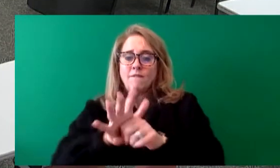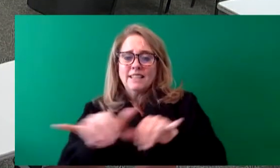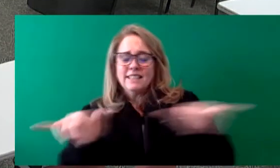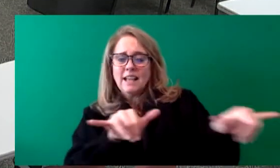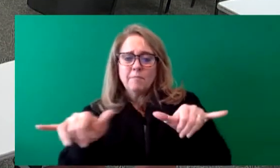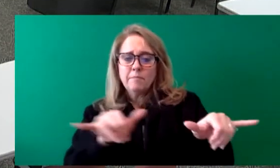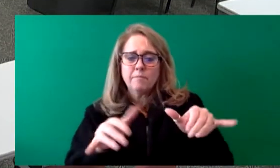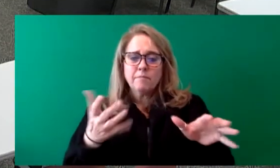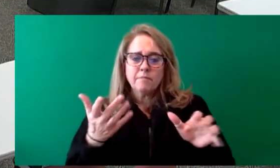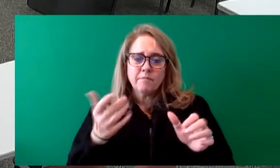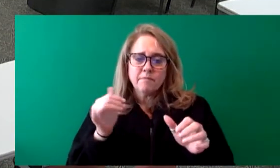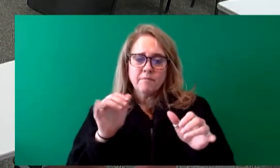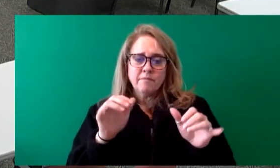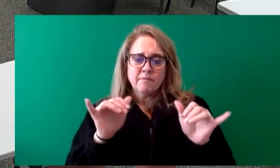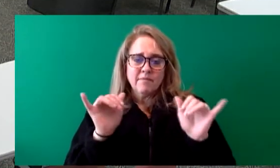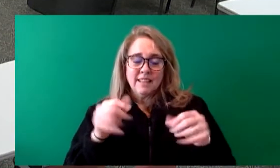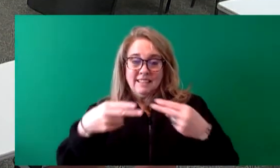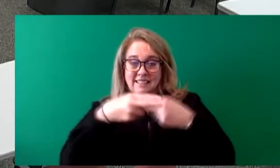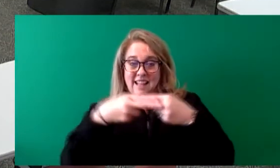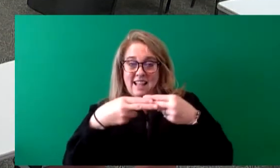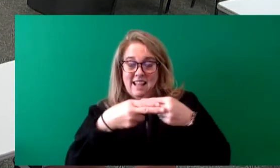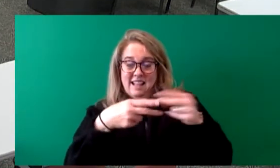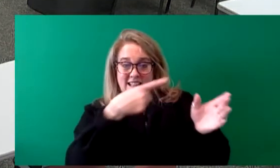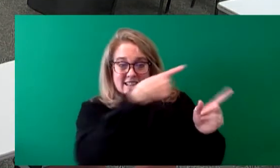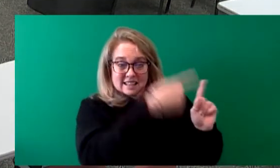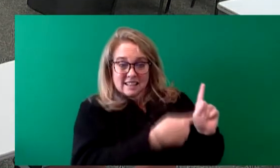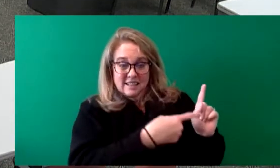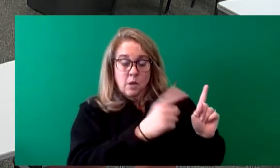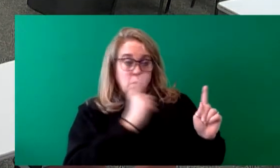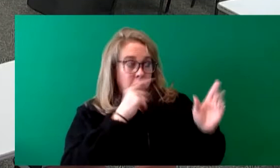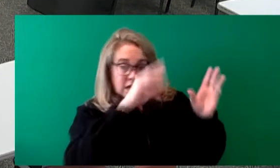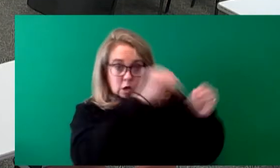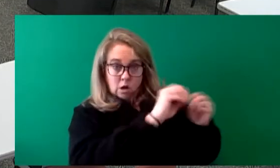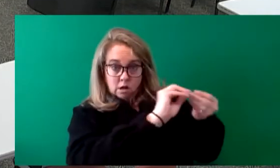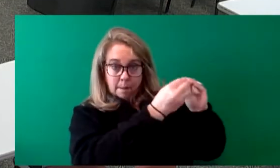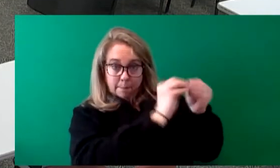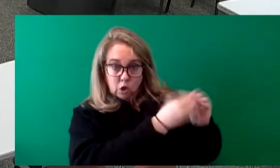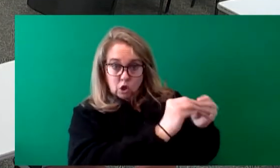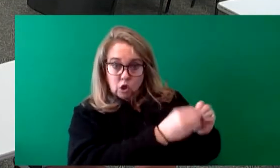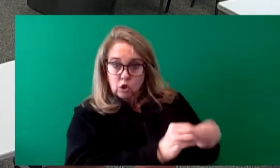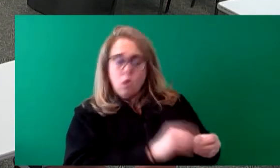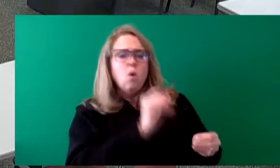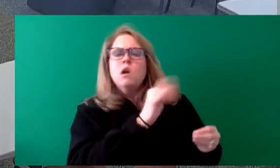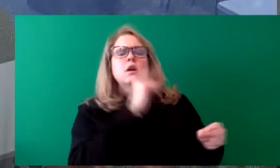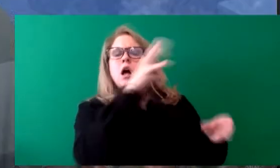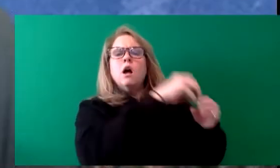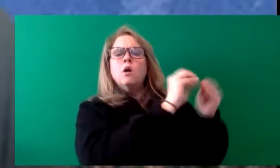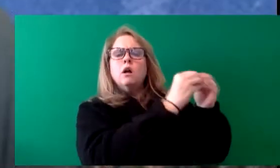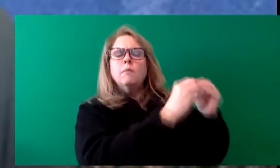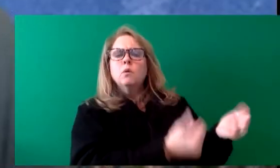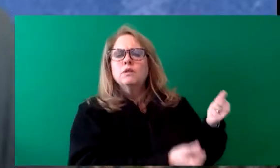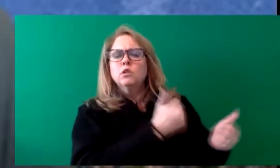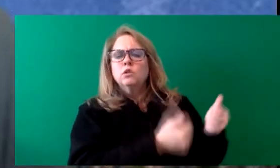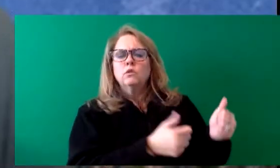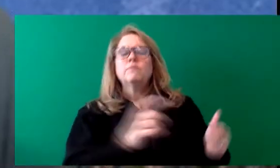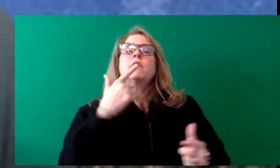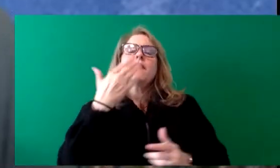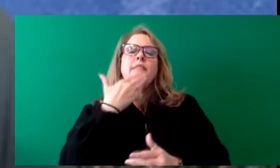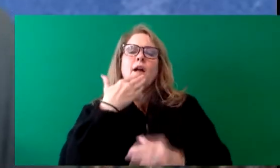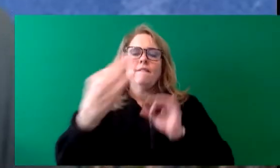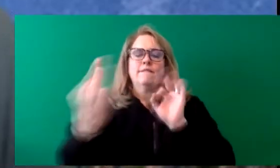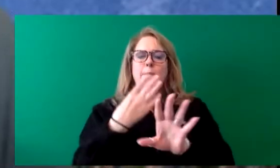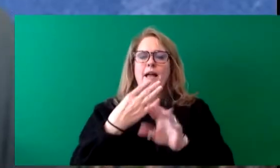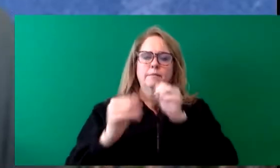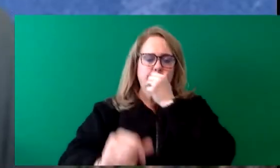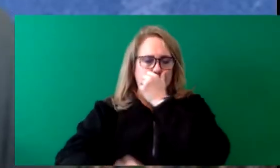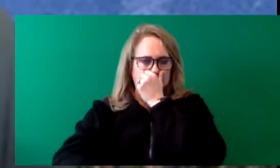that slide will be there, or is that not the case? Thank you for the question. So the date slider on the left-hand side